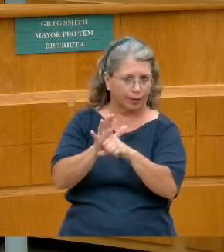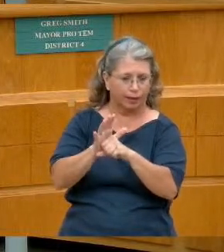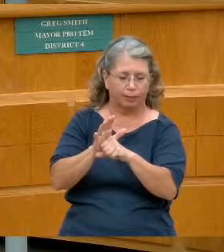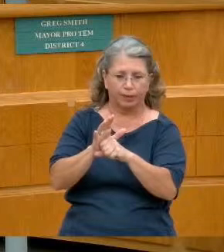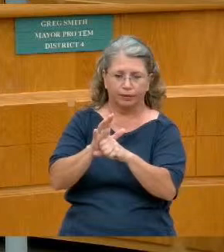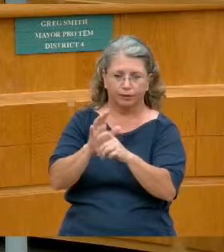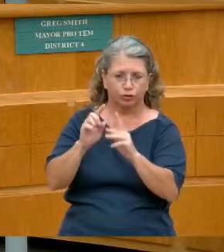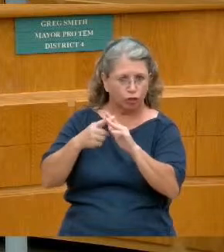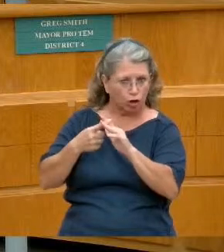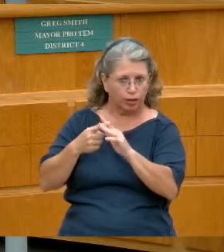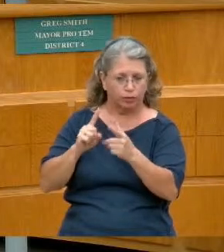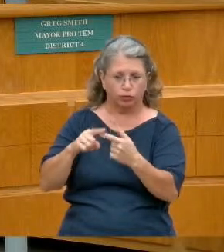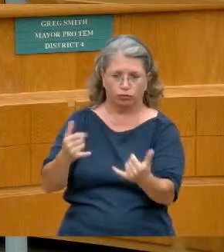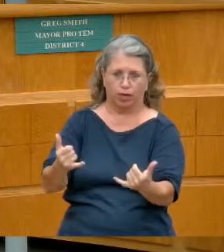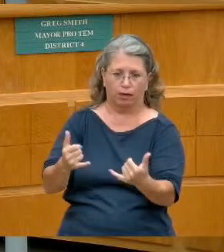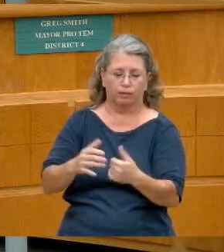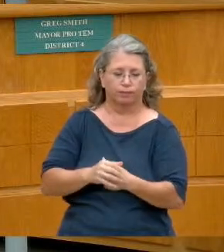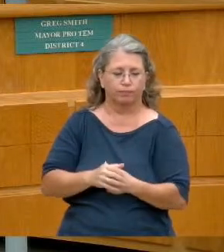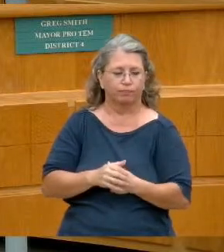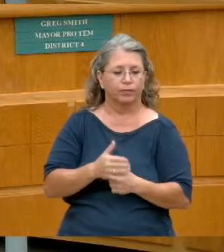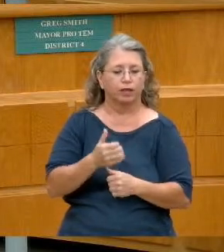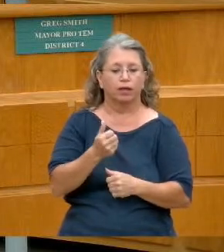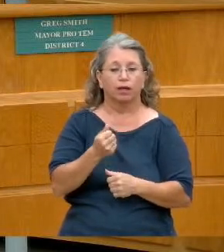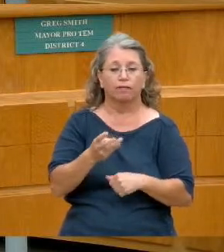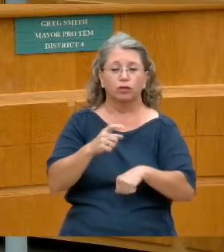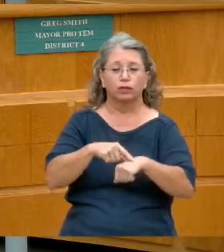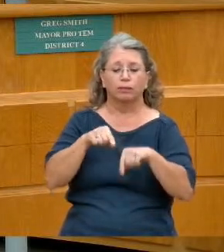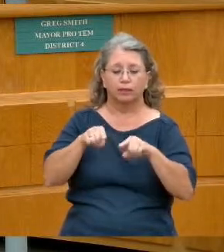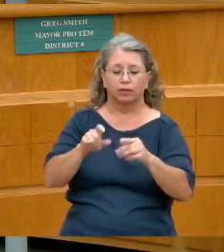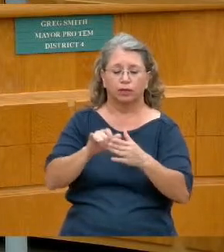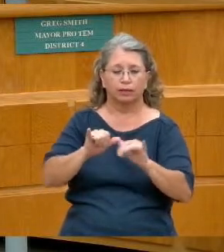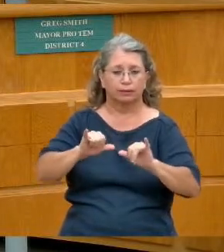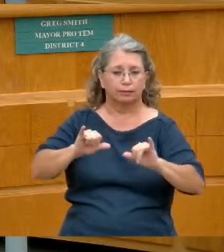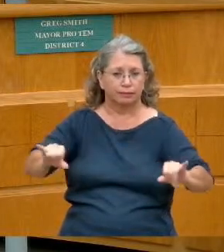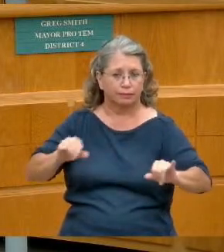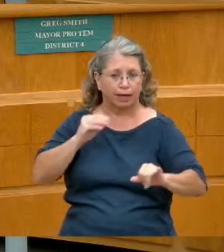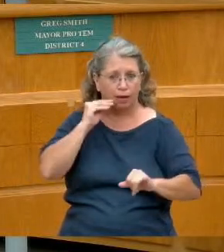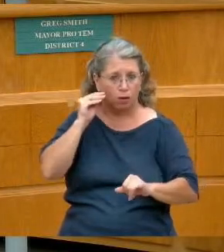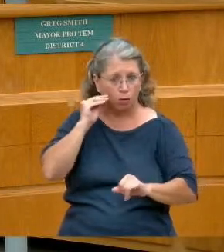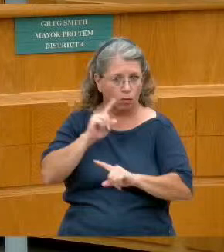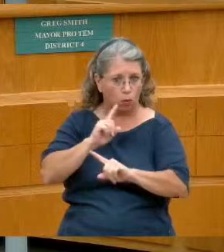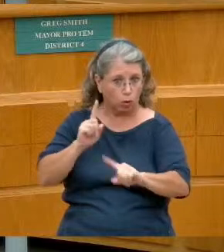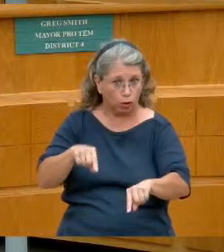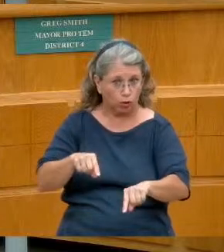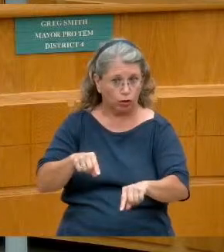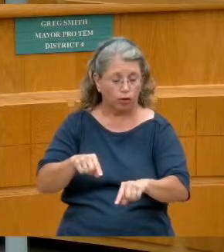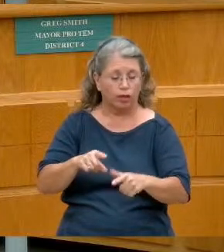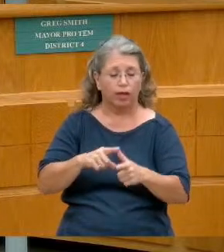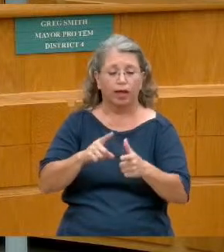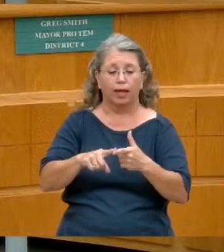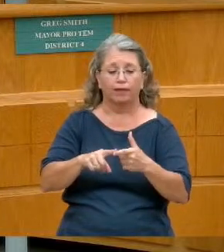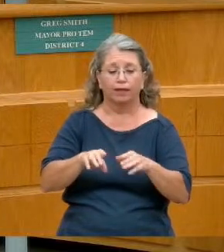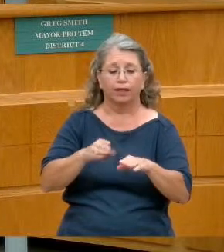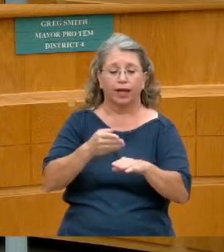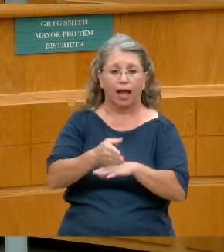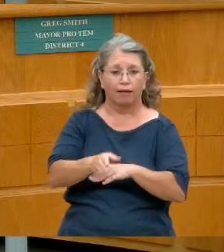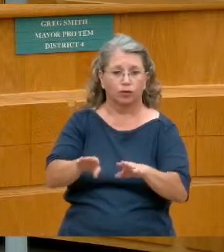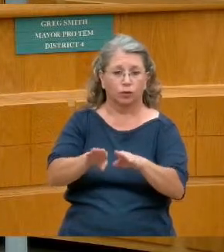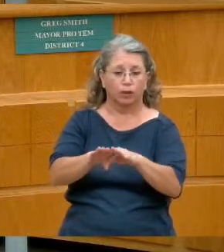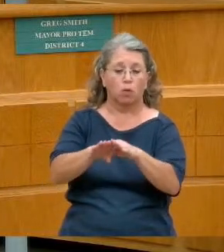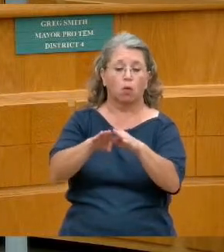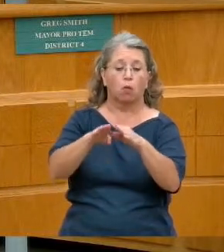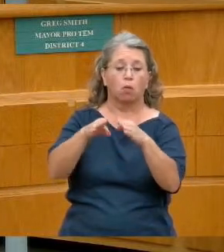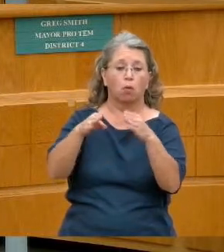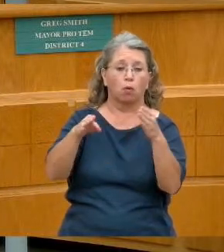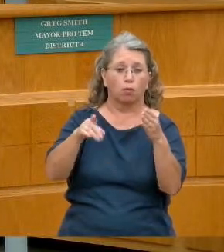to now. A few times during the stay-at-home, and then after Open Texas began, our